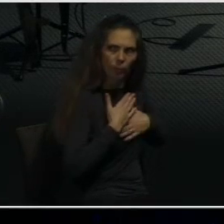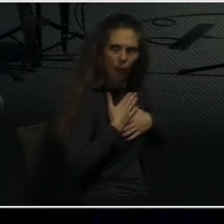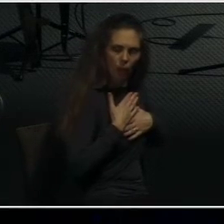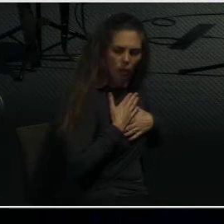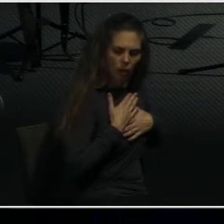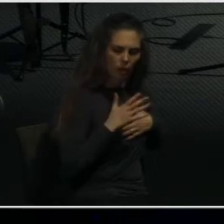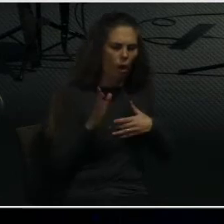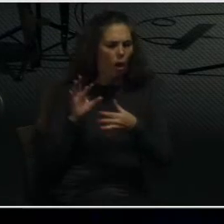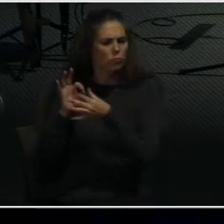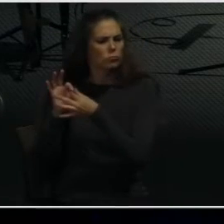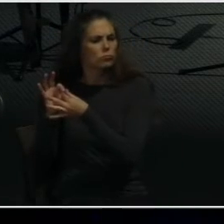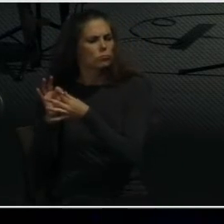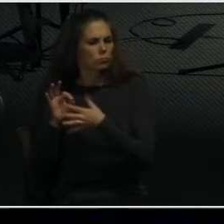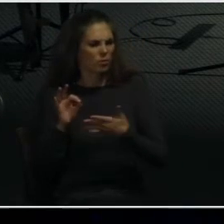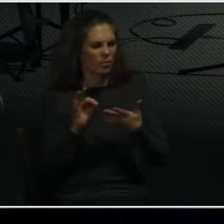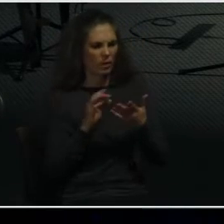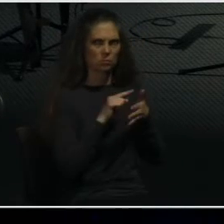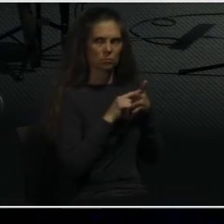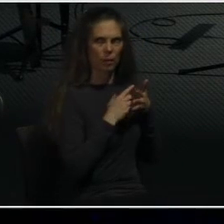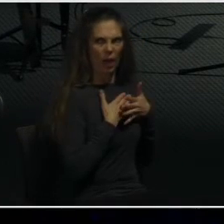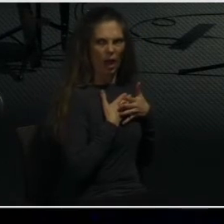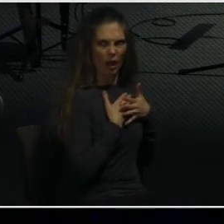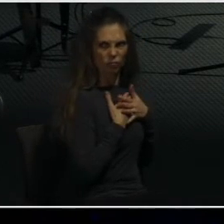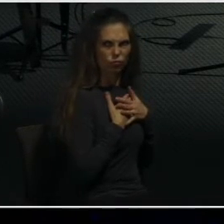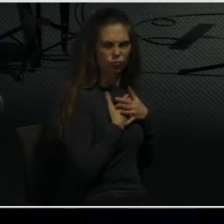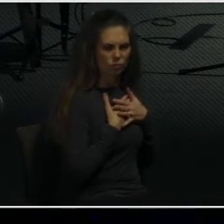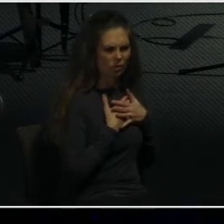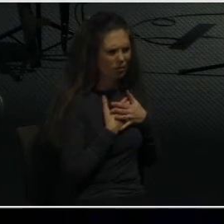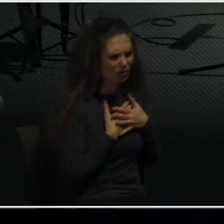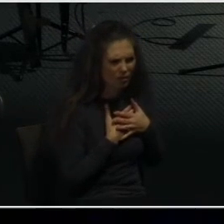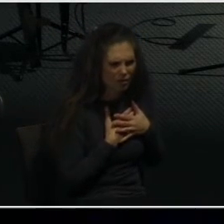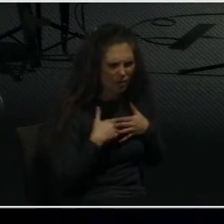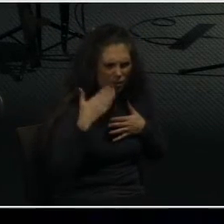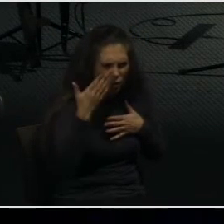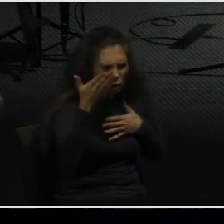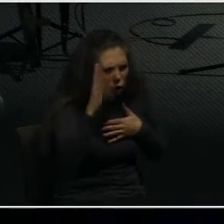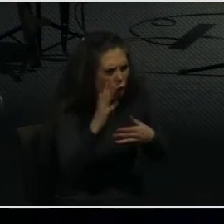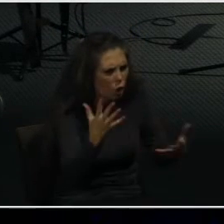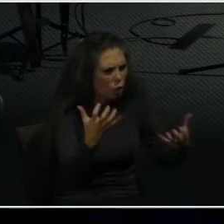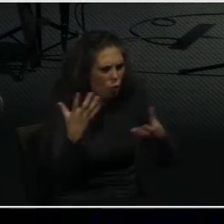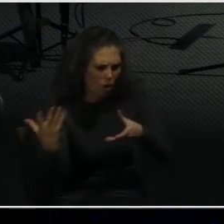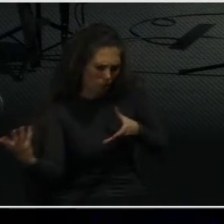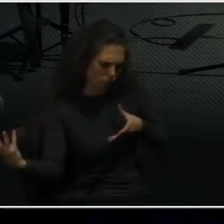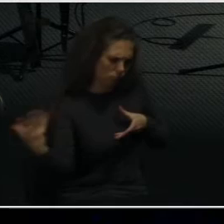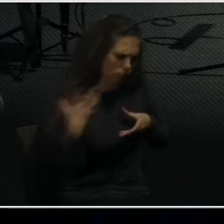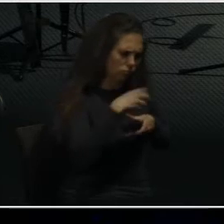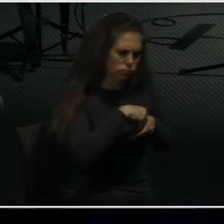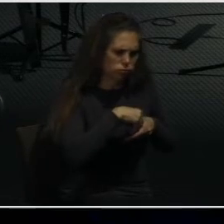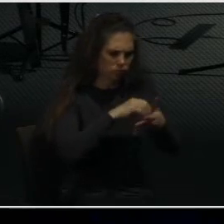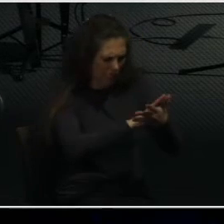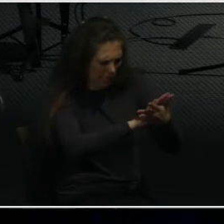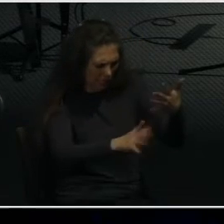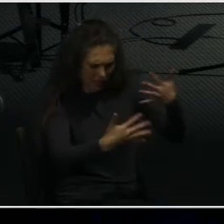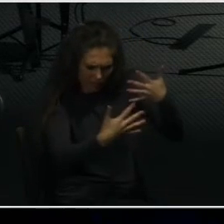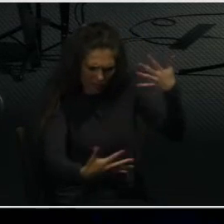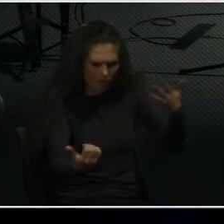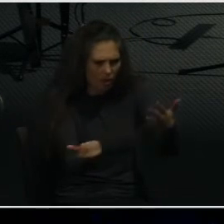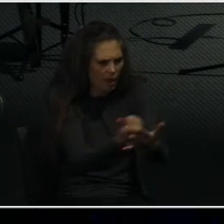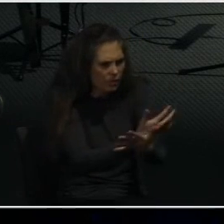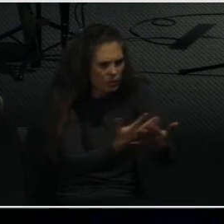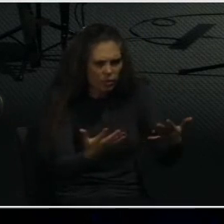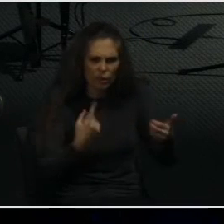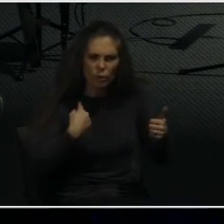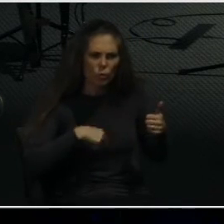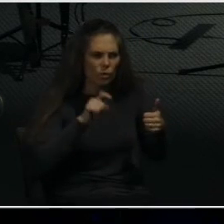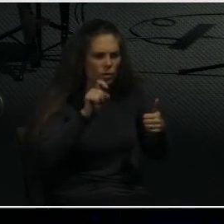wants to touch them all and bring healing and renewal and restoration to it all. So we have to dive